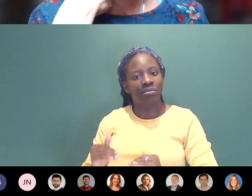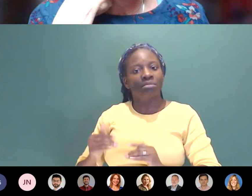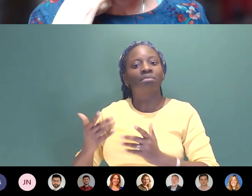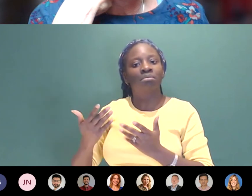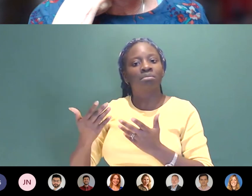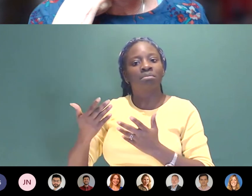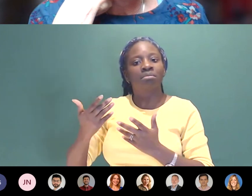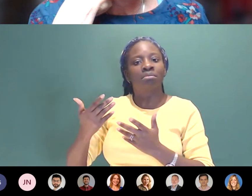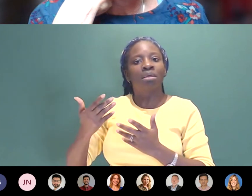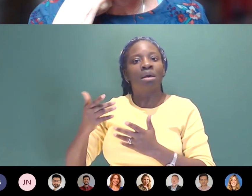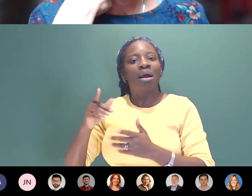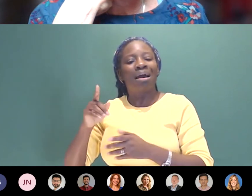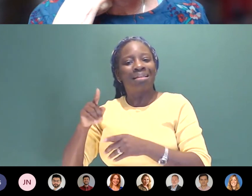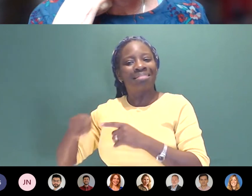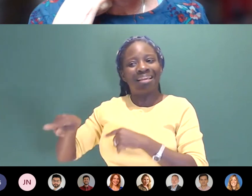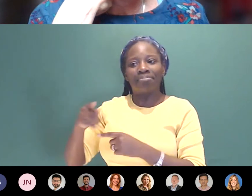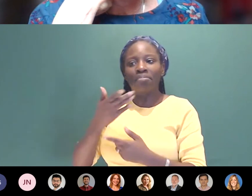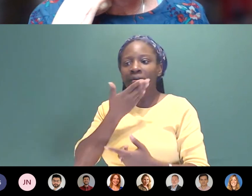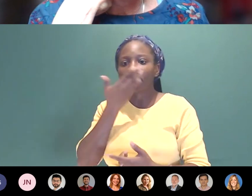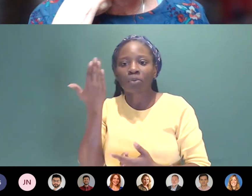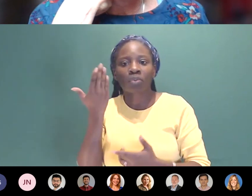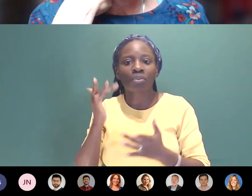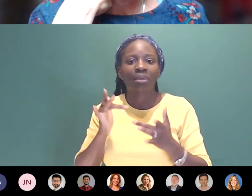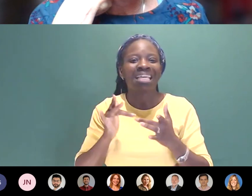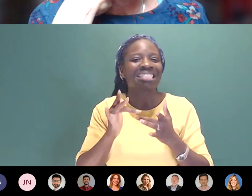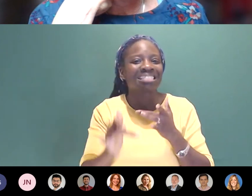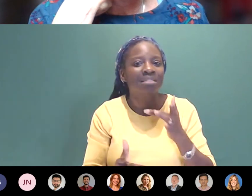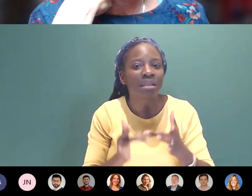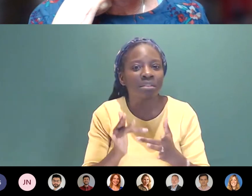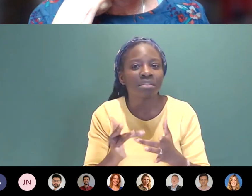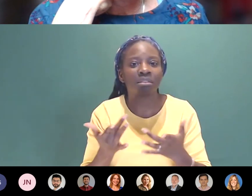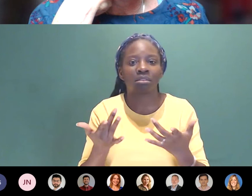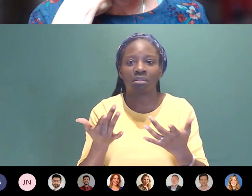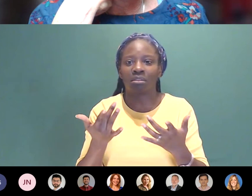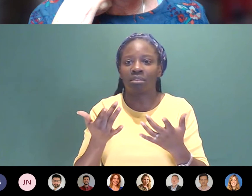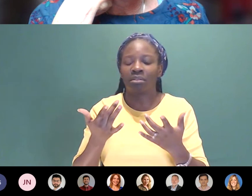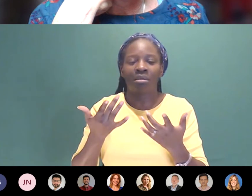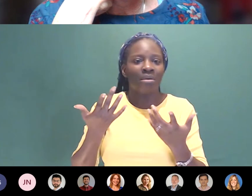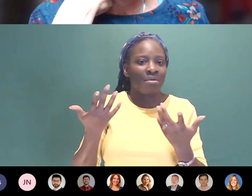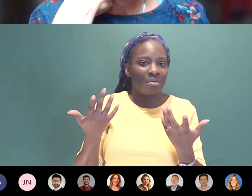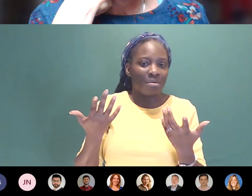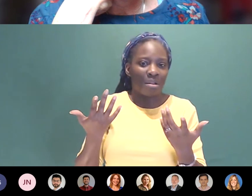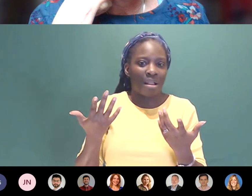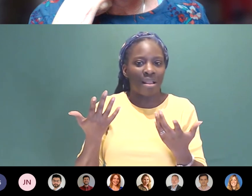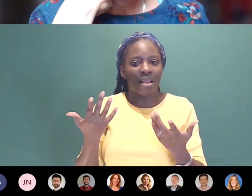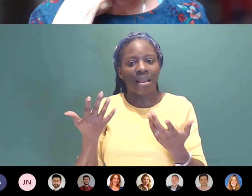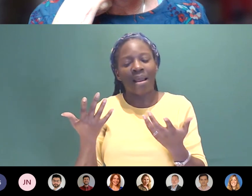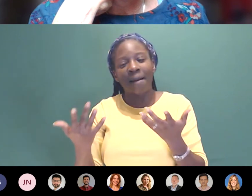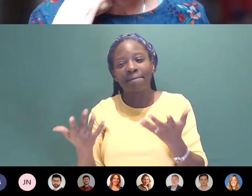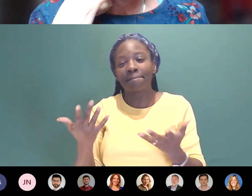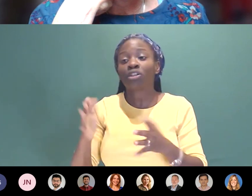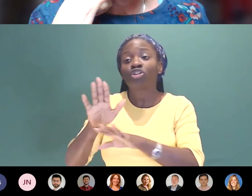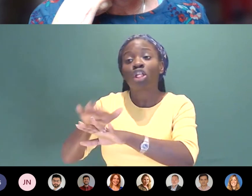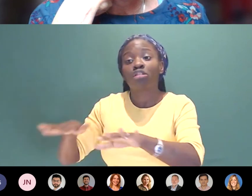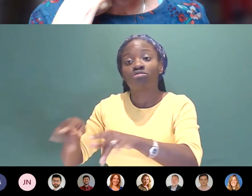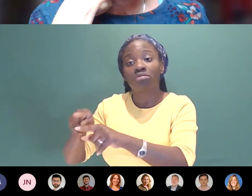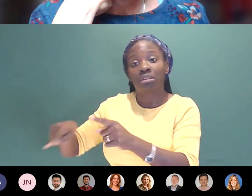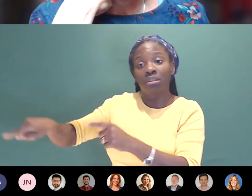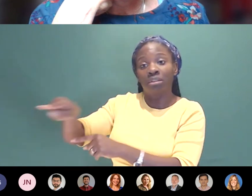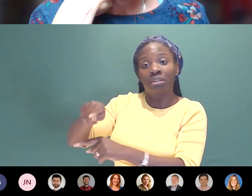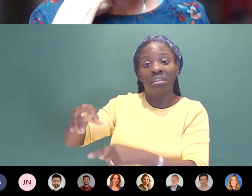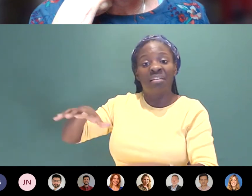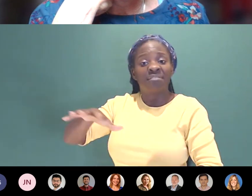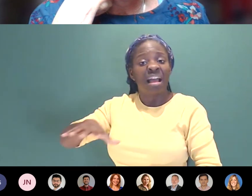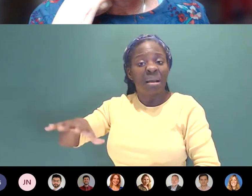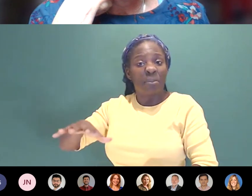to have internet access, and the children within the family might